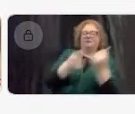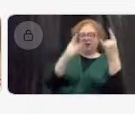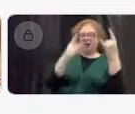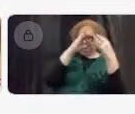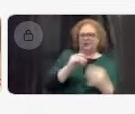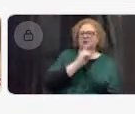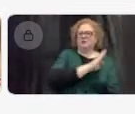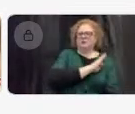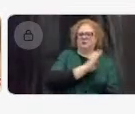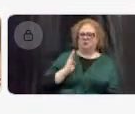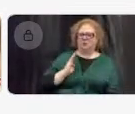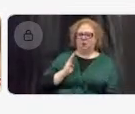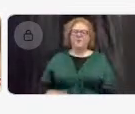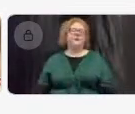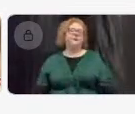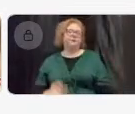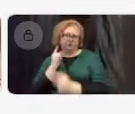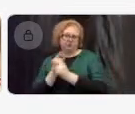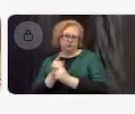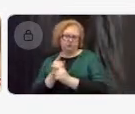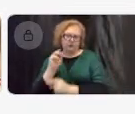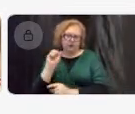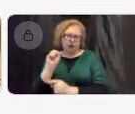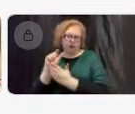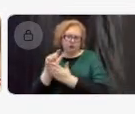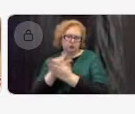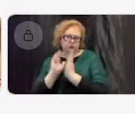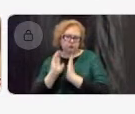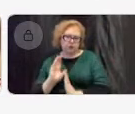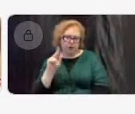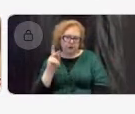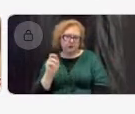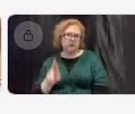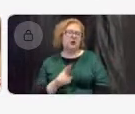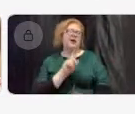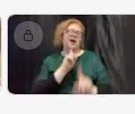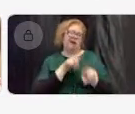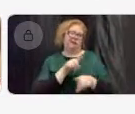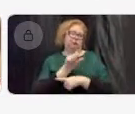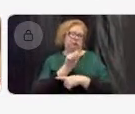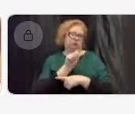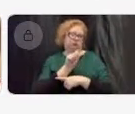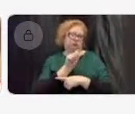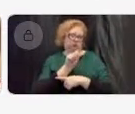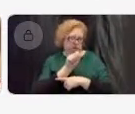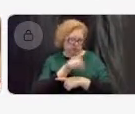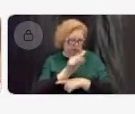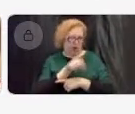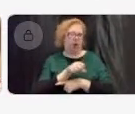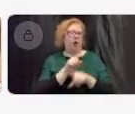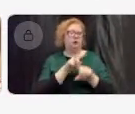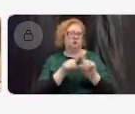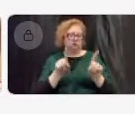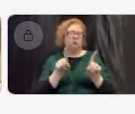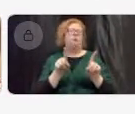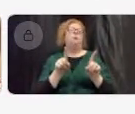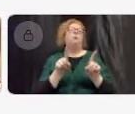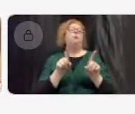the answer to that is yes. The hesitance I've got is I've seen multiple occasions